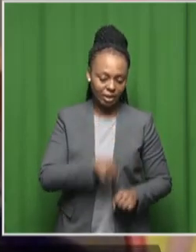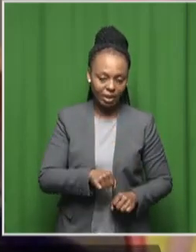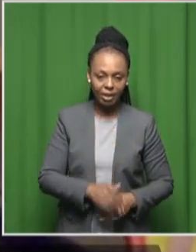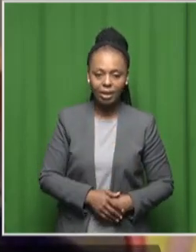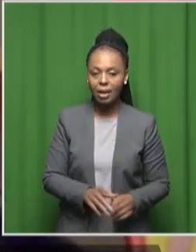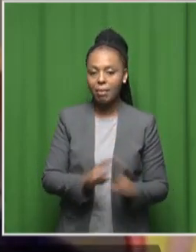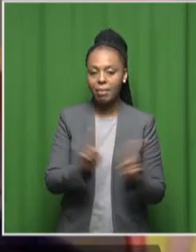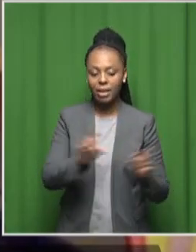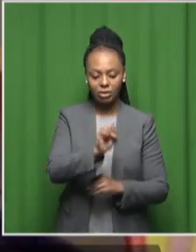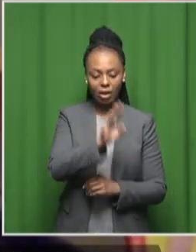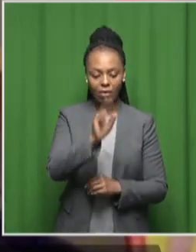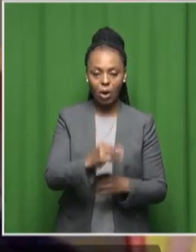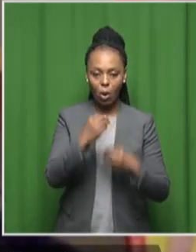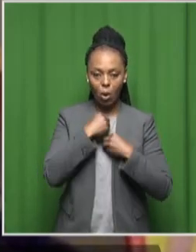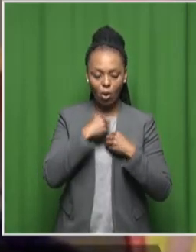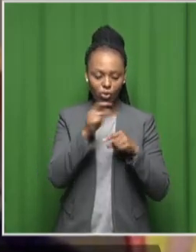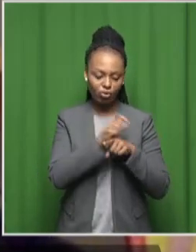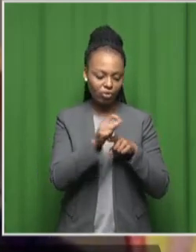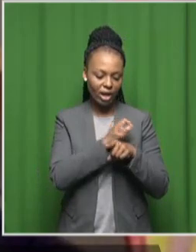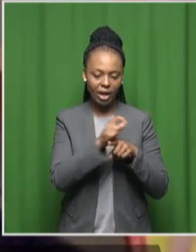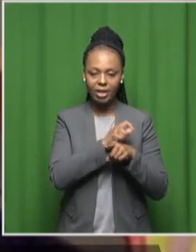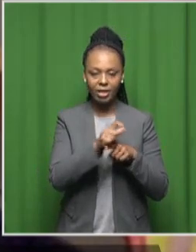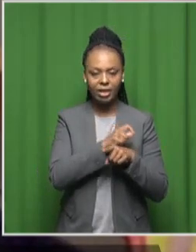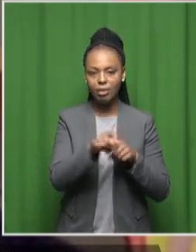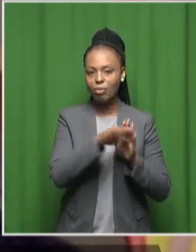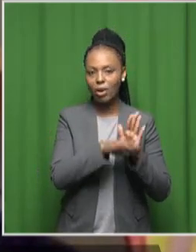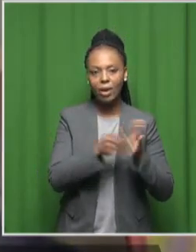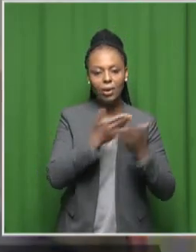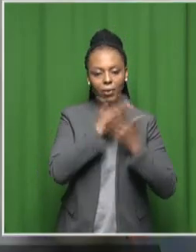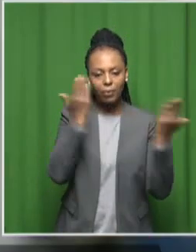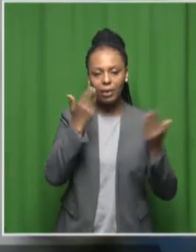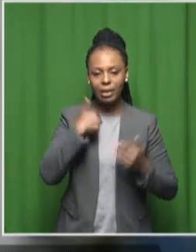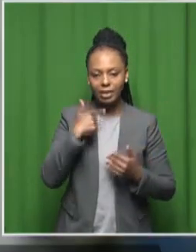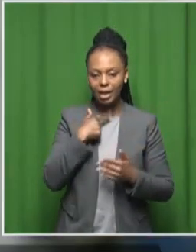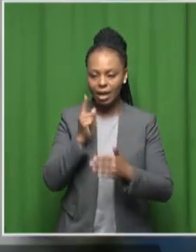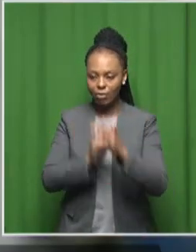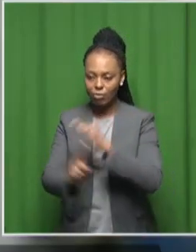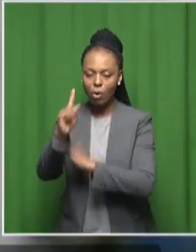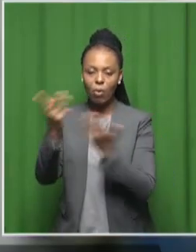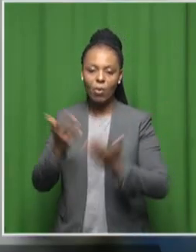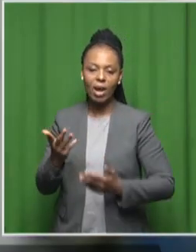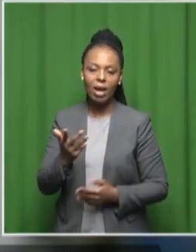own training program for interventional radiologists. I had to go and train in Canada.